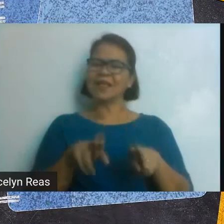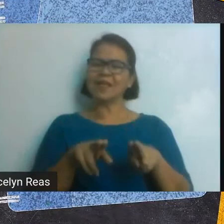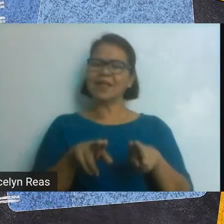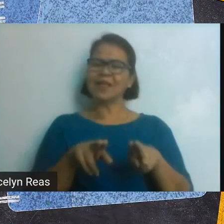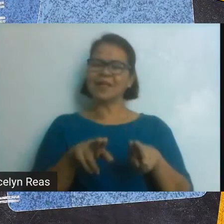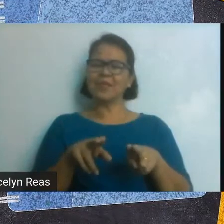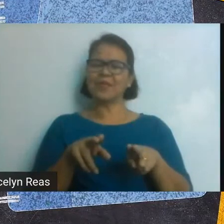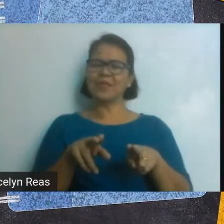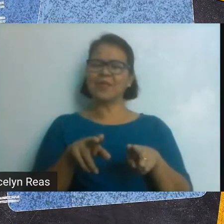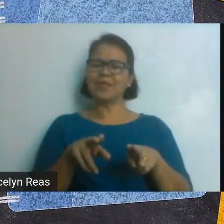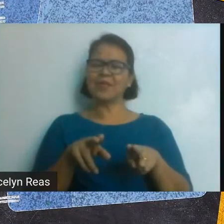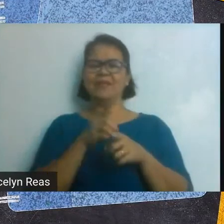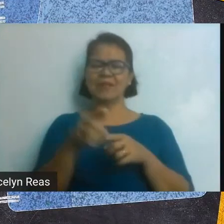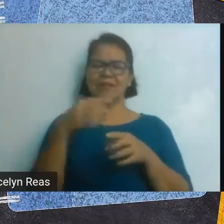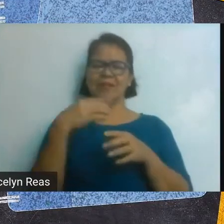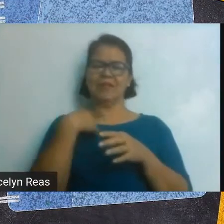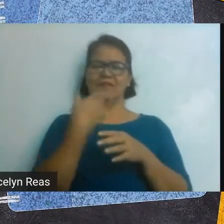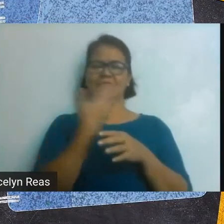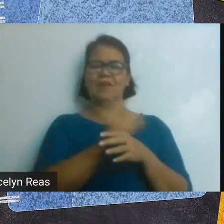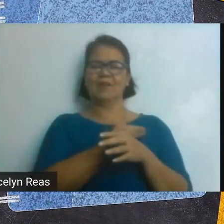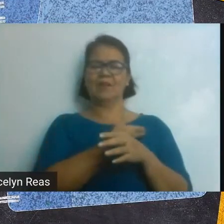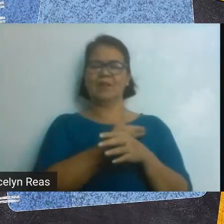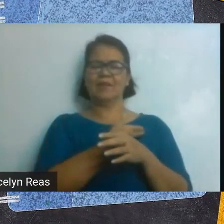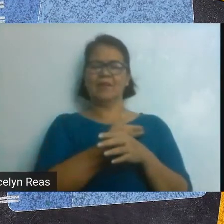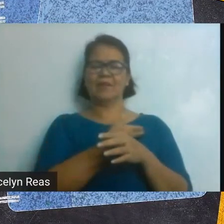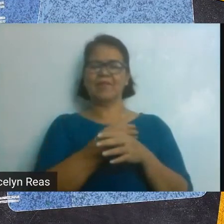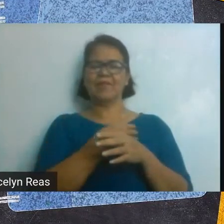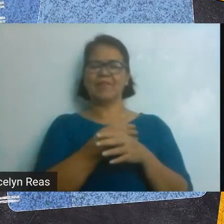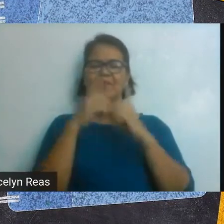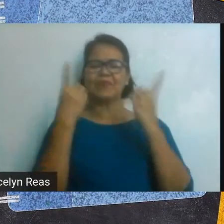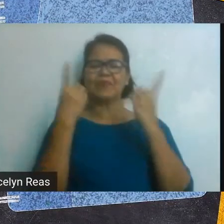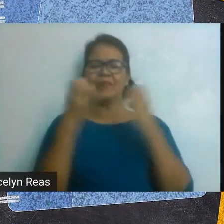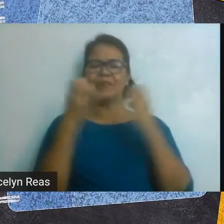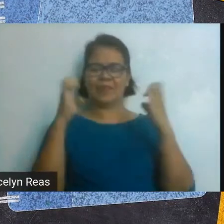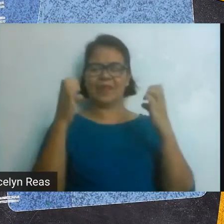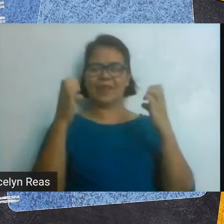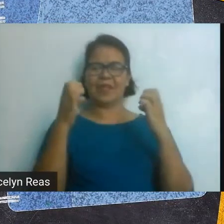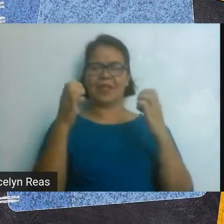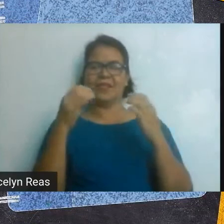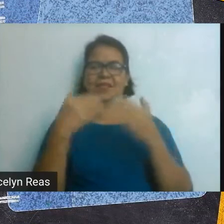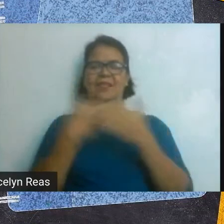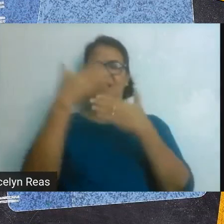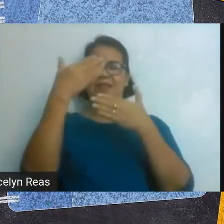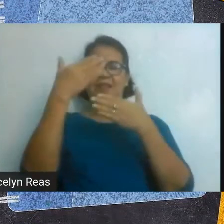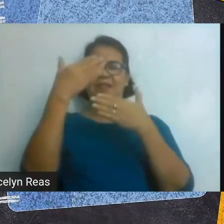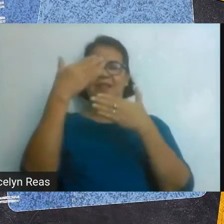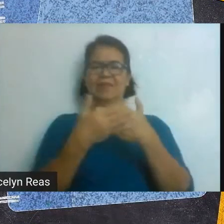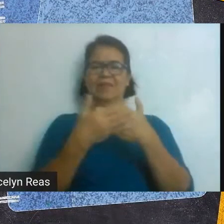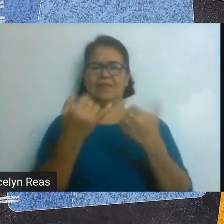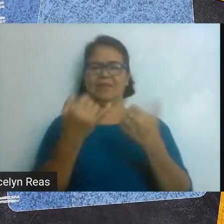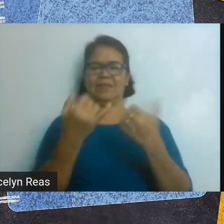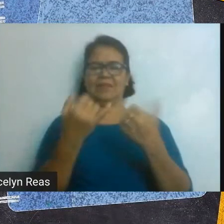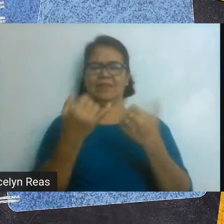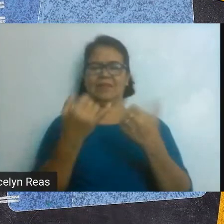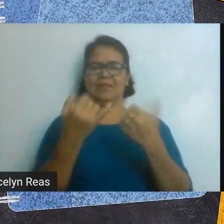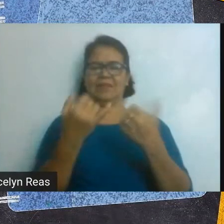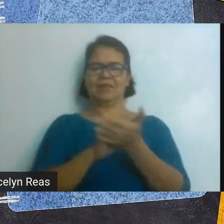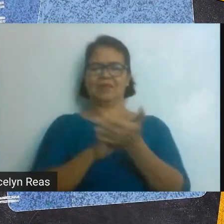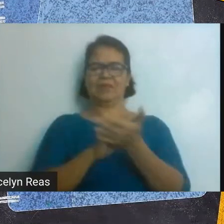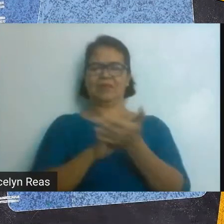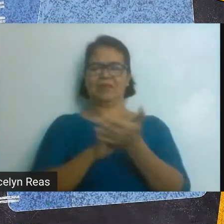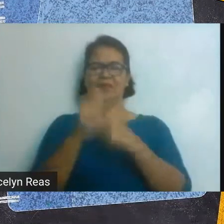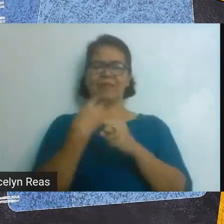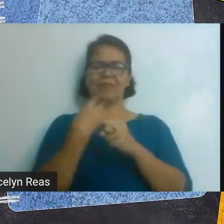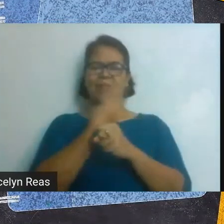direksyon ng DepEd for this coming school year. Alright? So, now, we will also be with